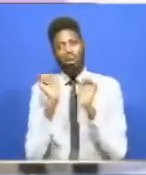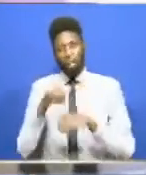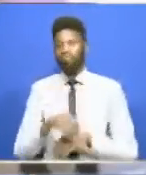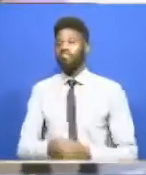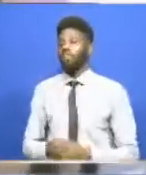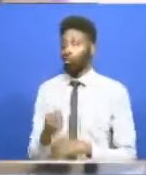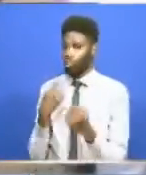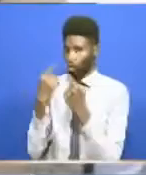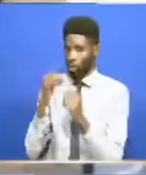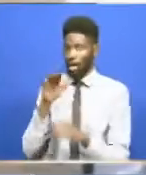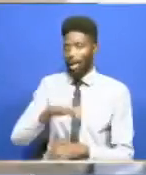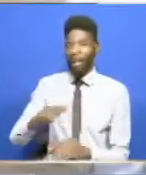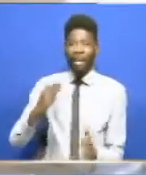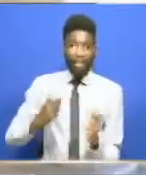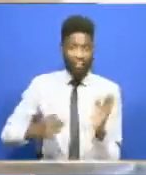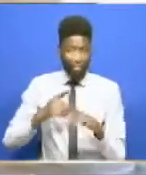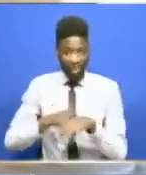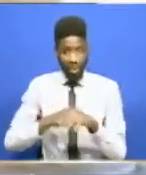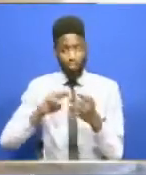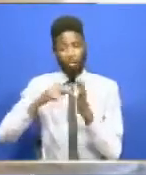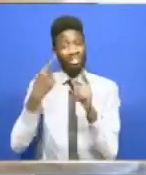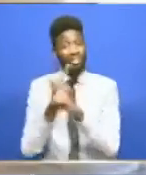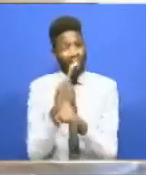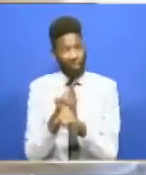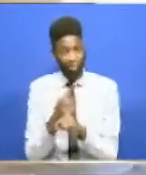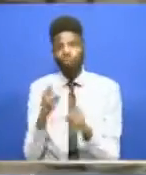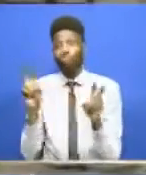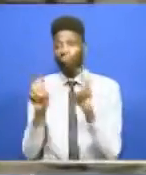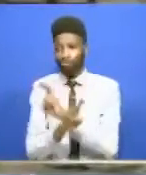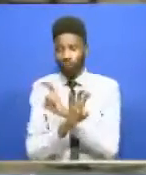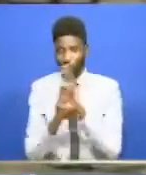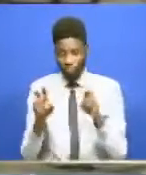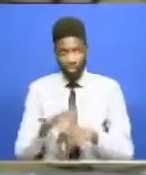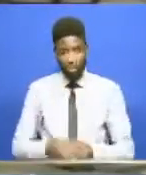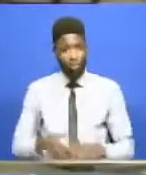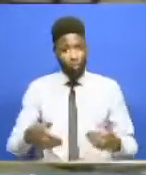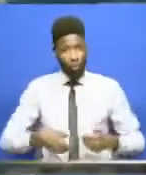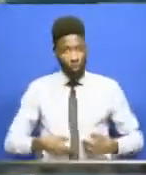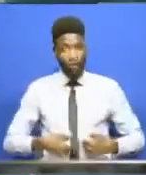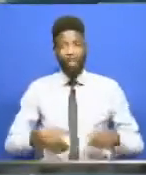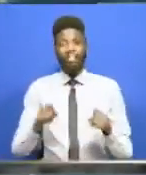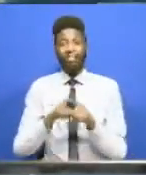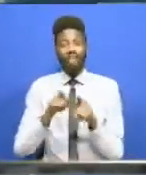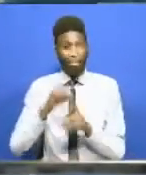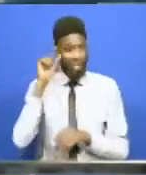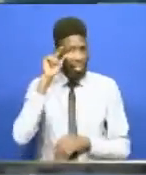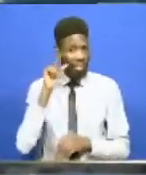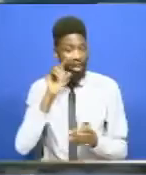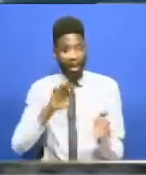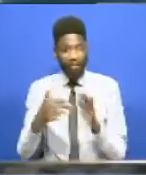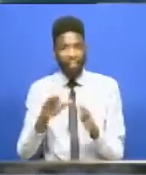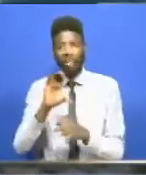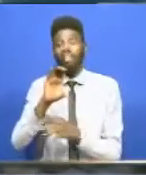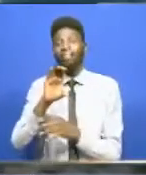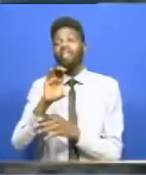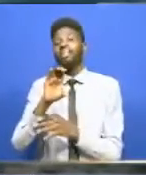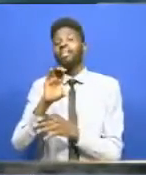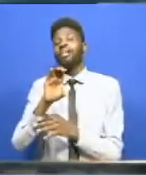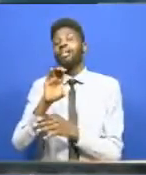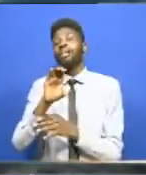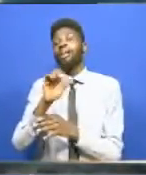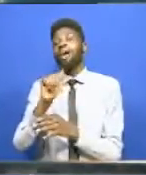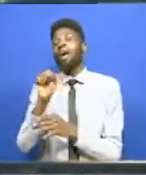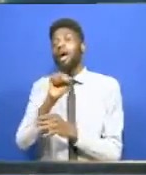various projects under the Kazi Mtaani Initiative, Youth and Gender Affairs Chief Administrative Secretary Rachel